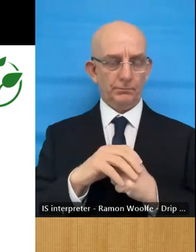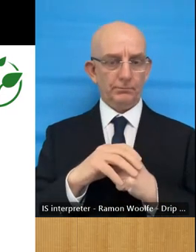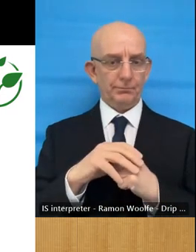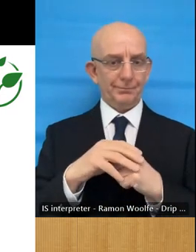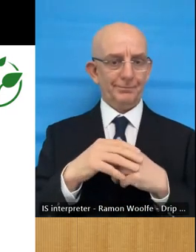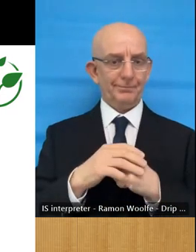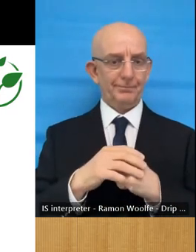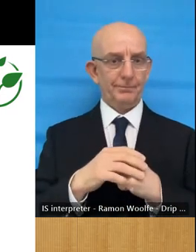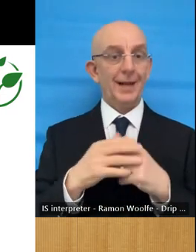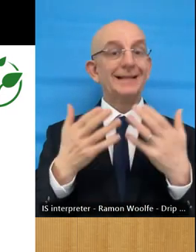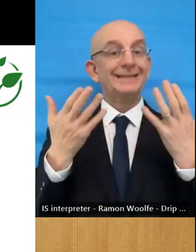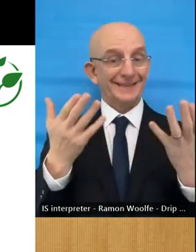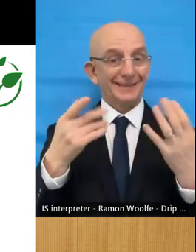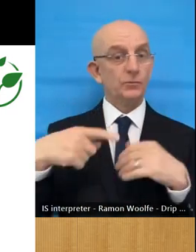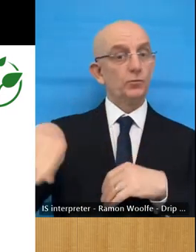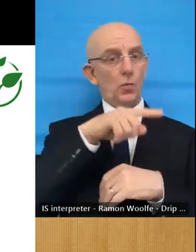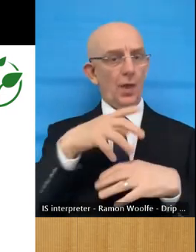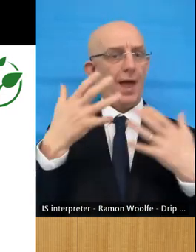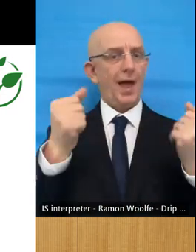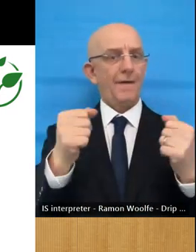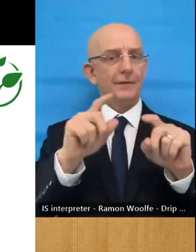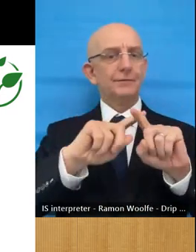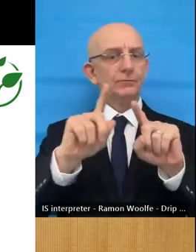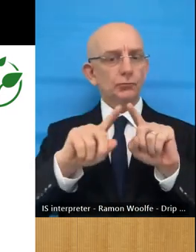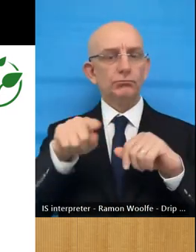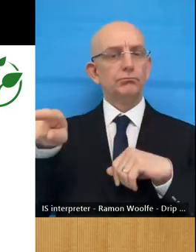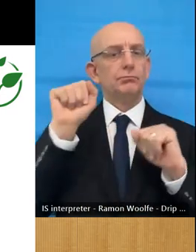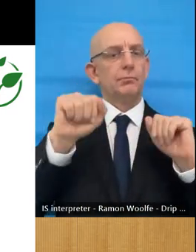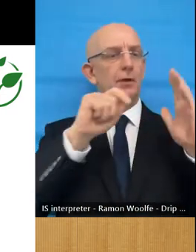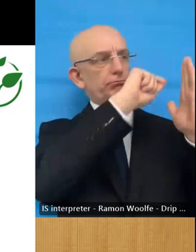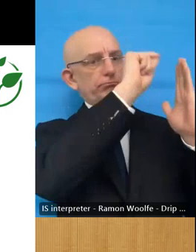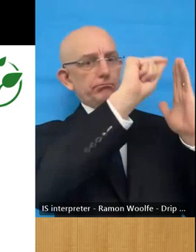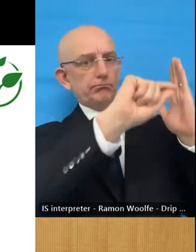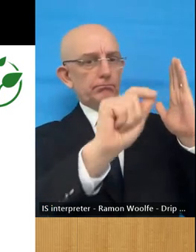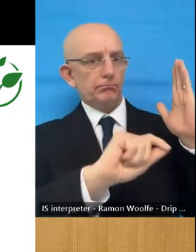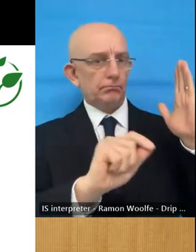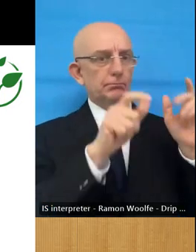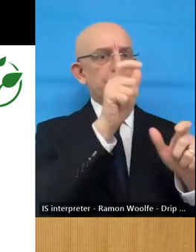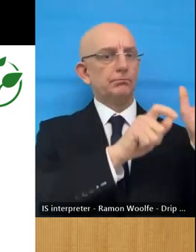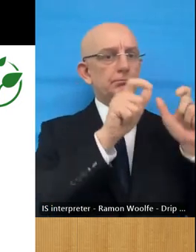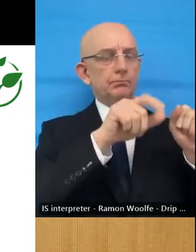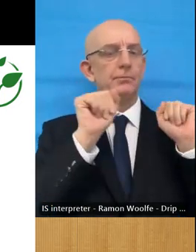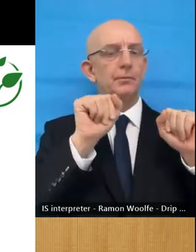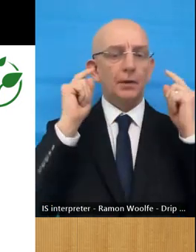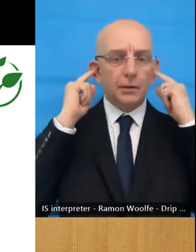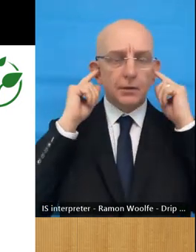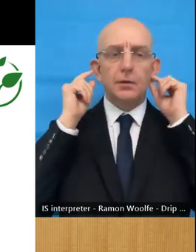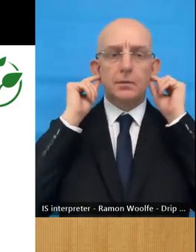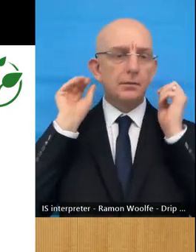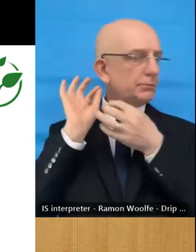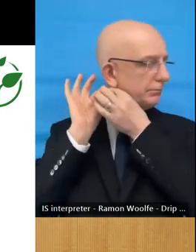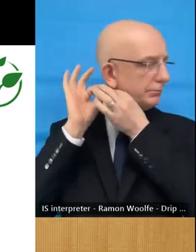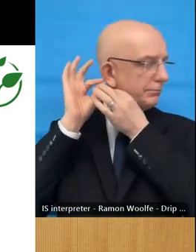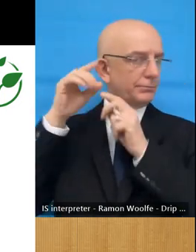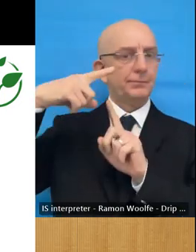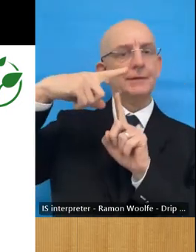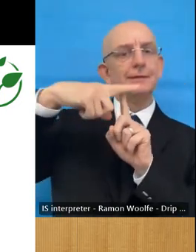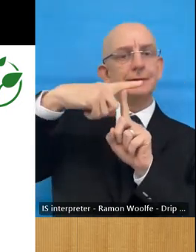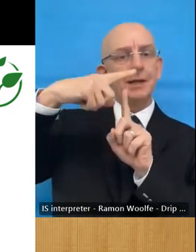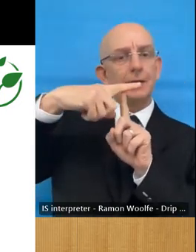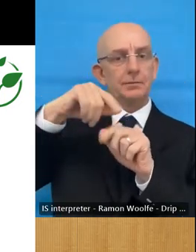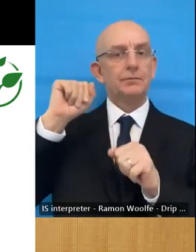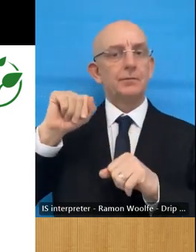showing the meaning of the word innovative with a plant. The whole school model is designed for integrative education.